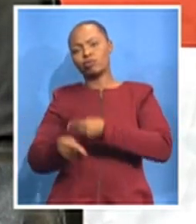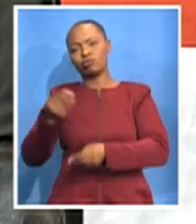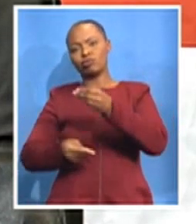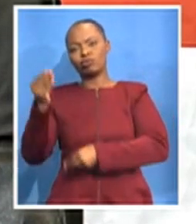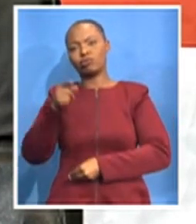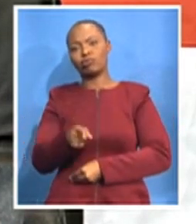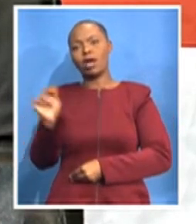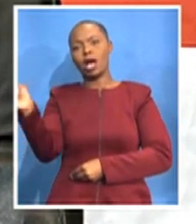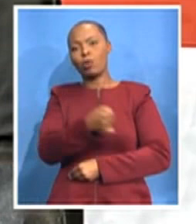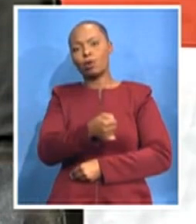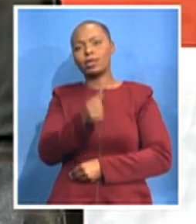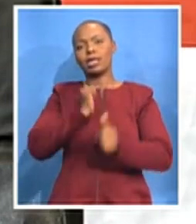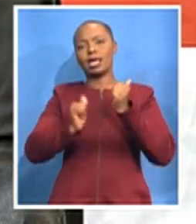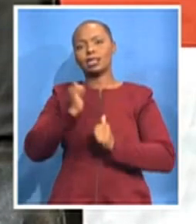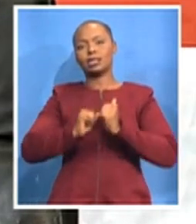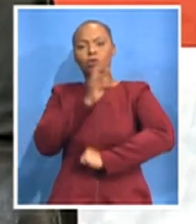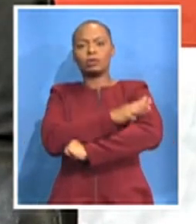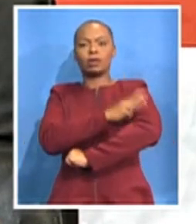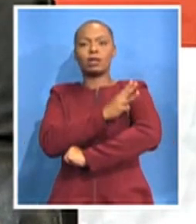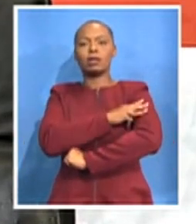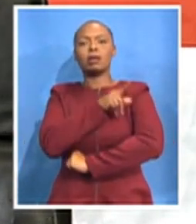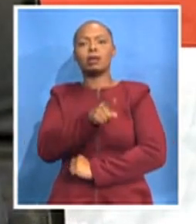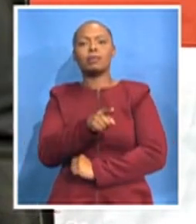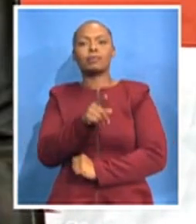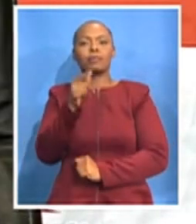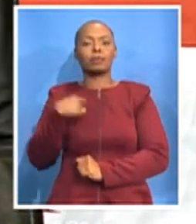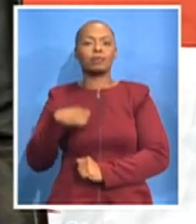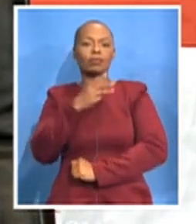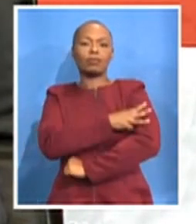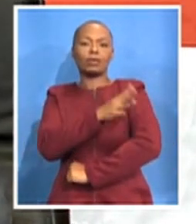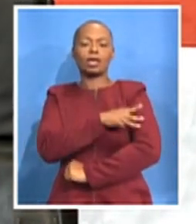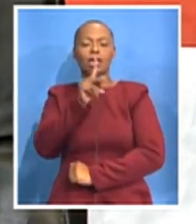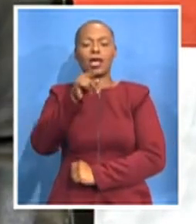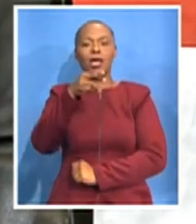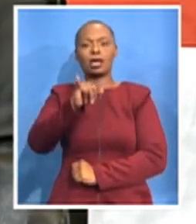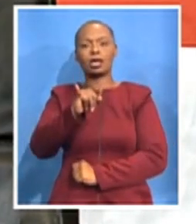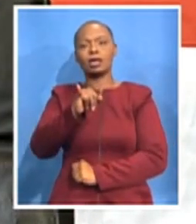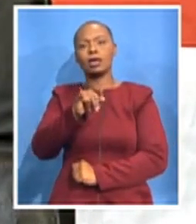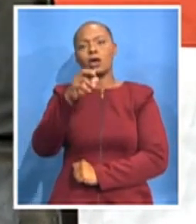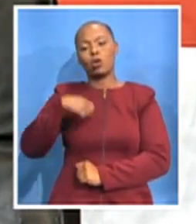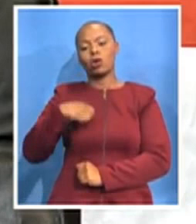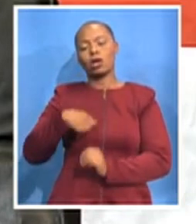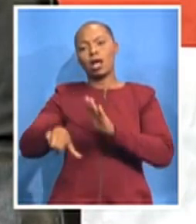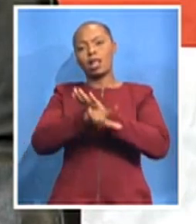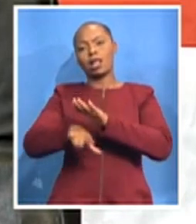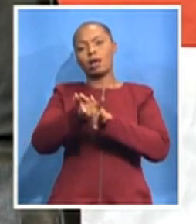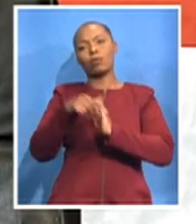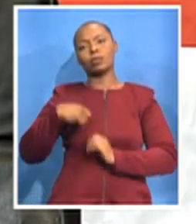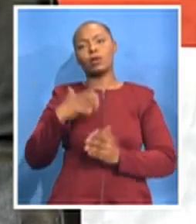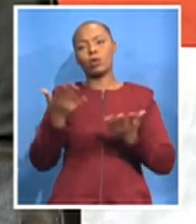manager by the Kai Harip local municipality in Northern Cape, which complaint was lodged